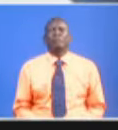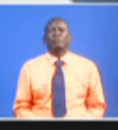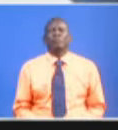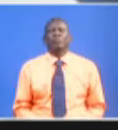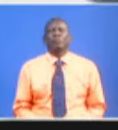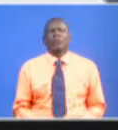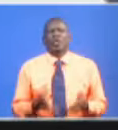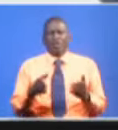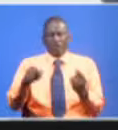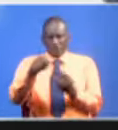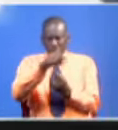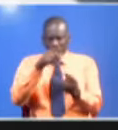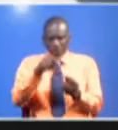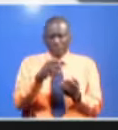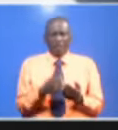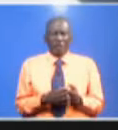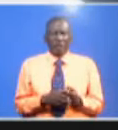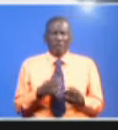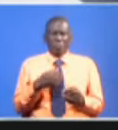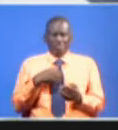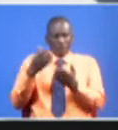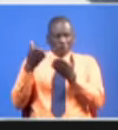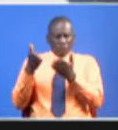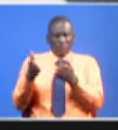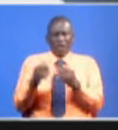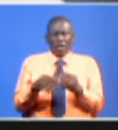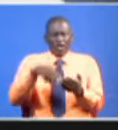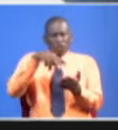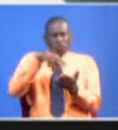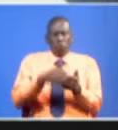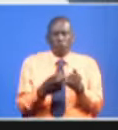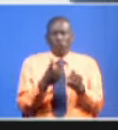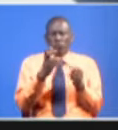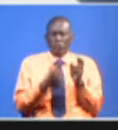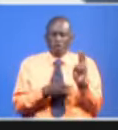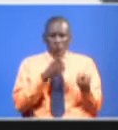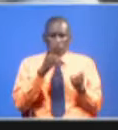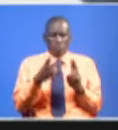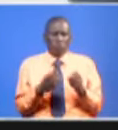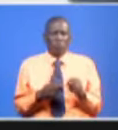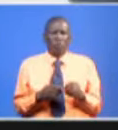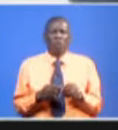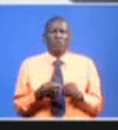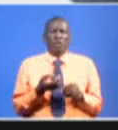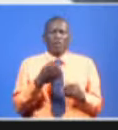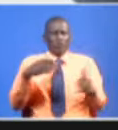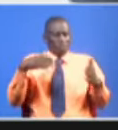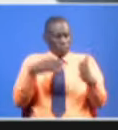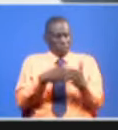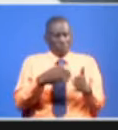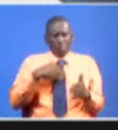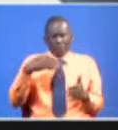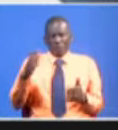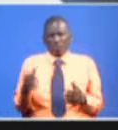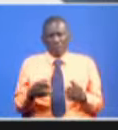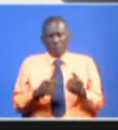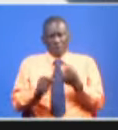This particular, I was on the race in 2022. They locked me out